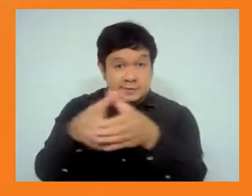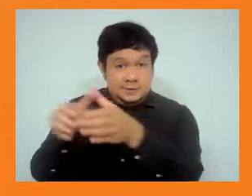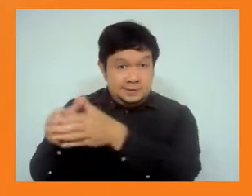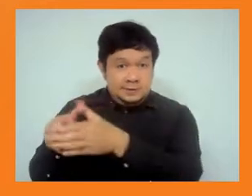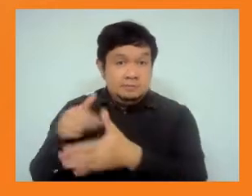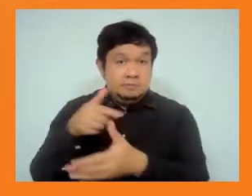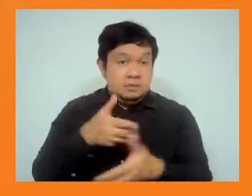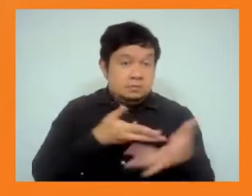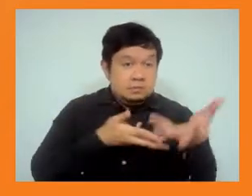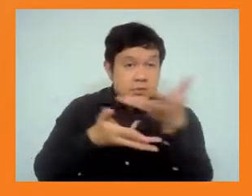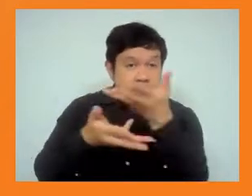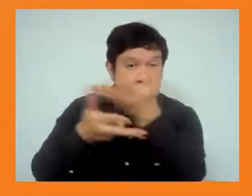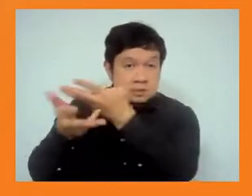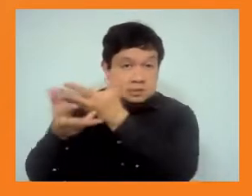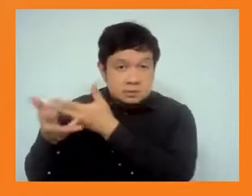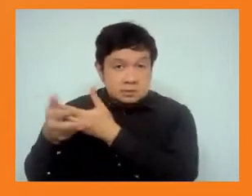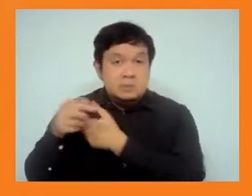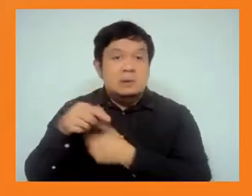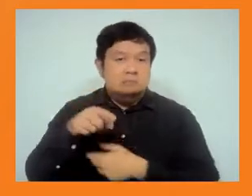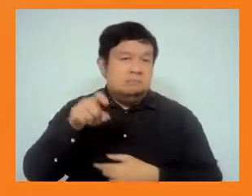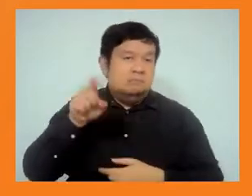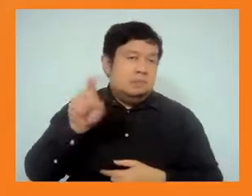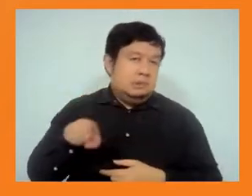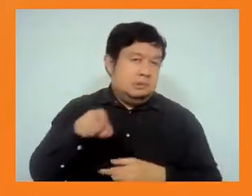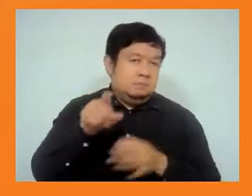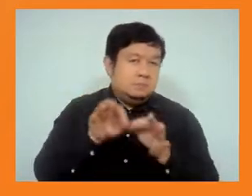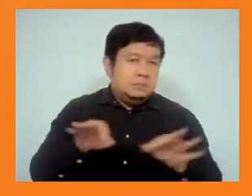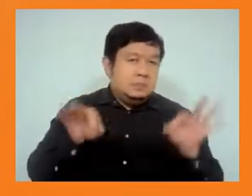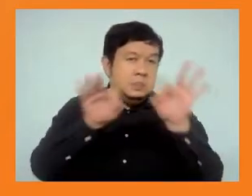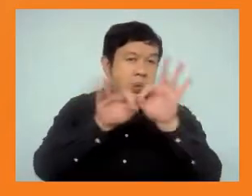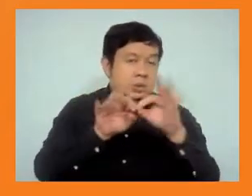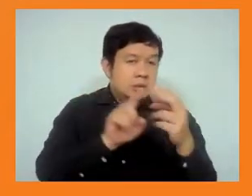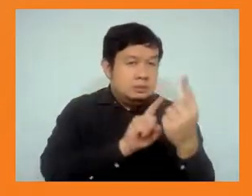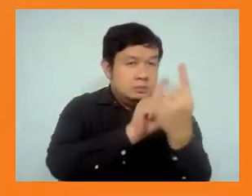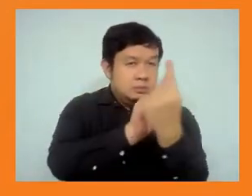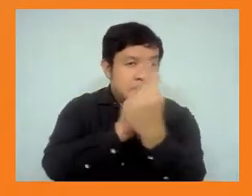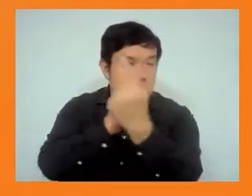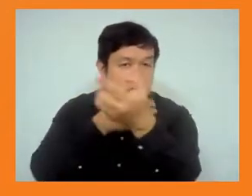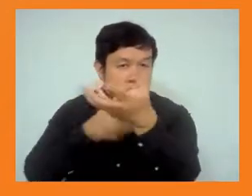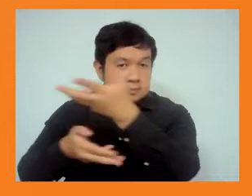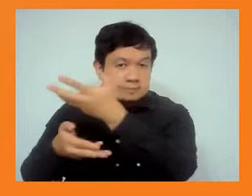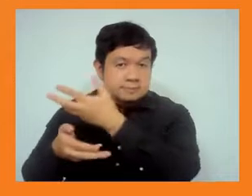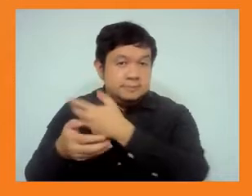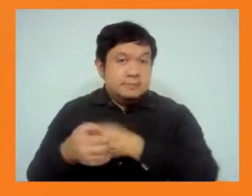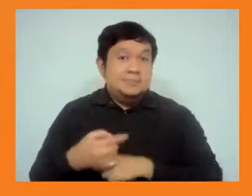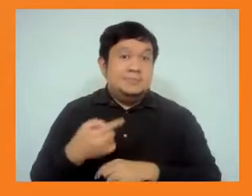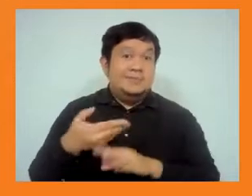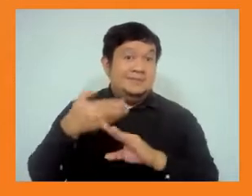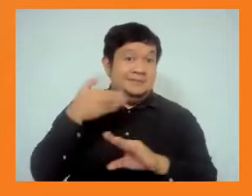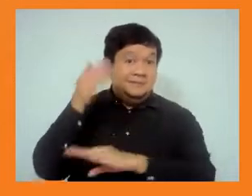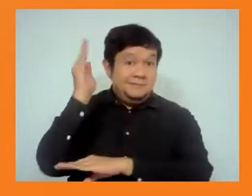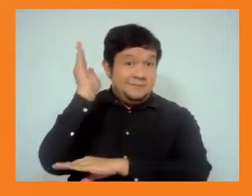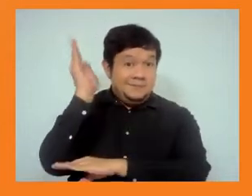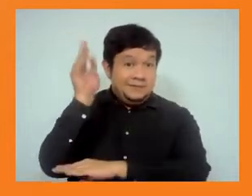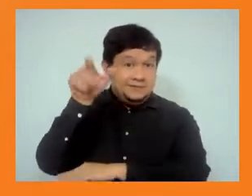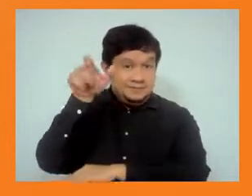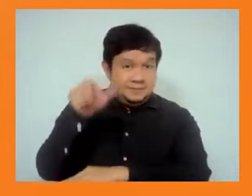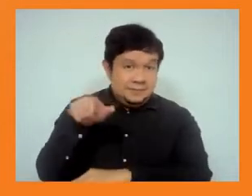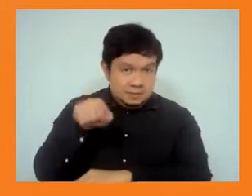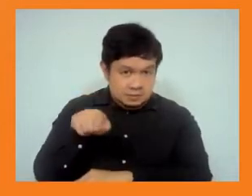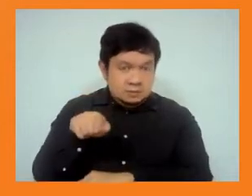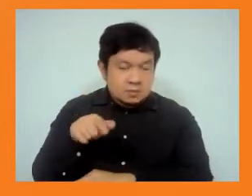on the same alignment where some of the most severe flooding was experienced this month, we really need the ADB to step in